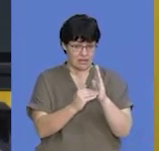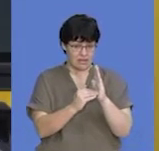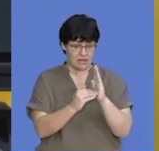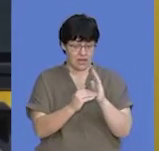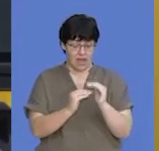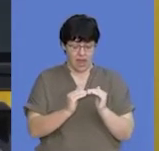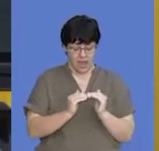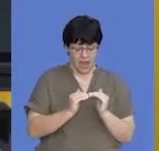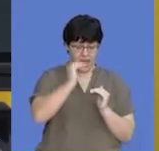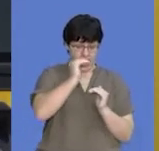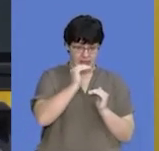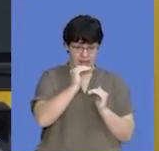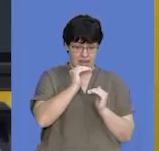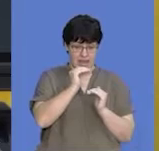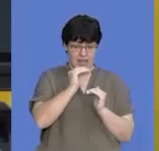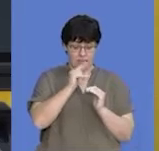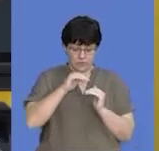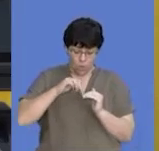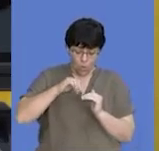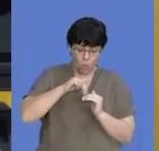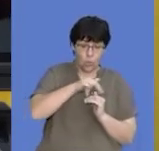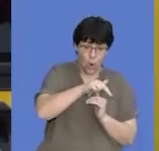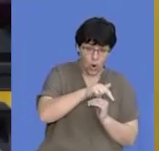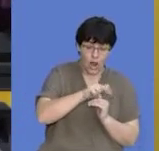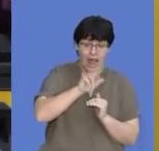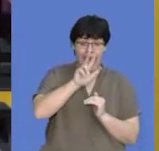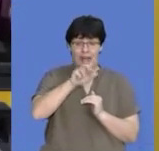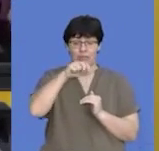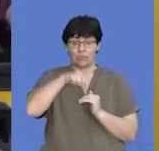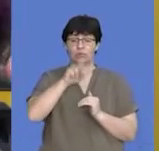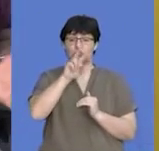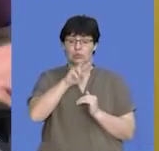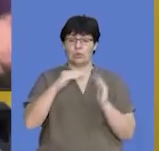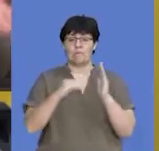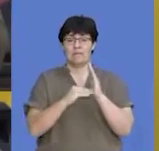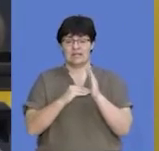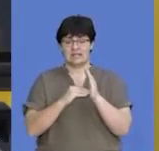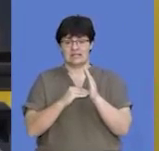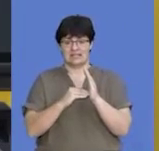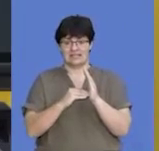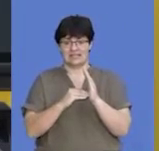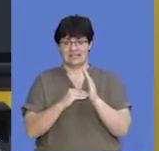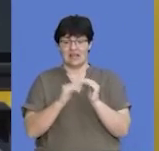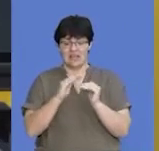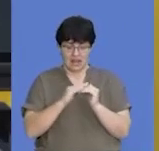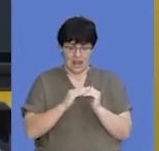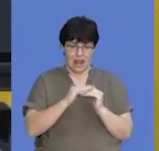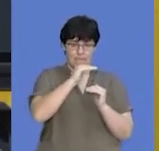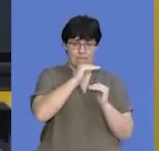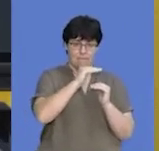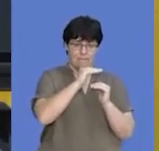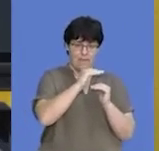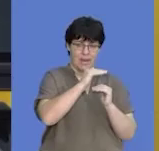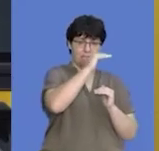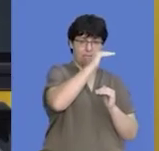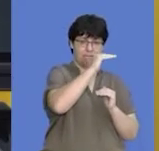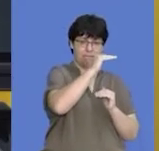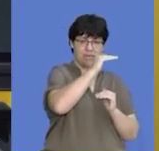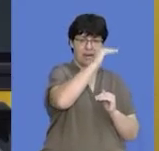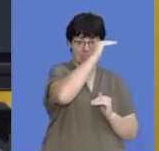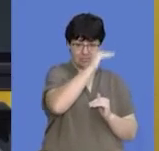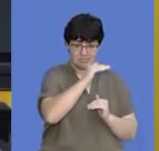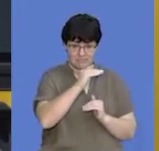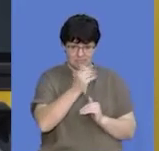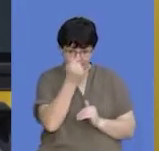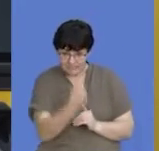in height, I must walk a distance of 8.2 meters for the gradient to increase as much.